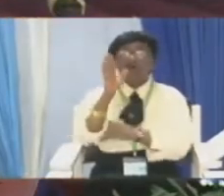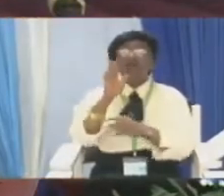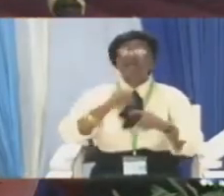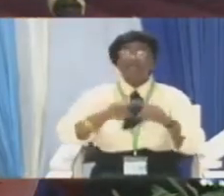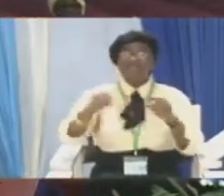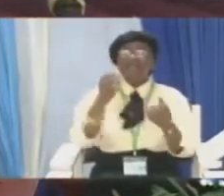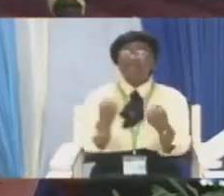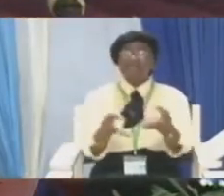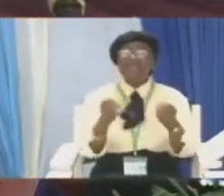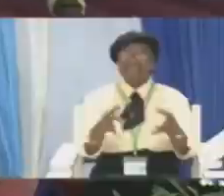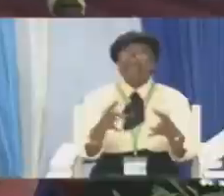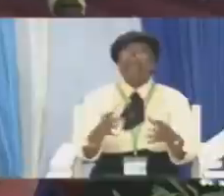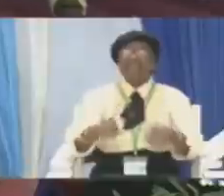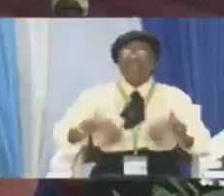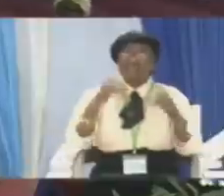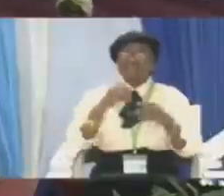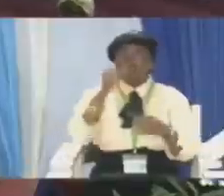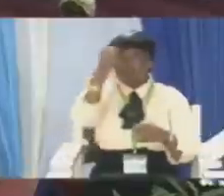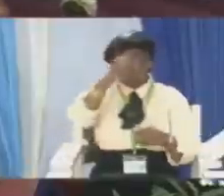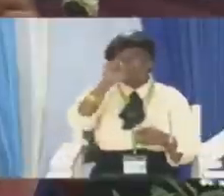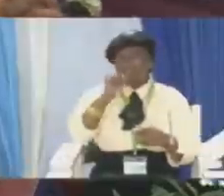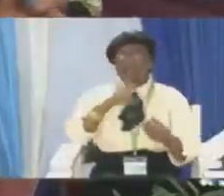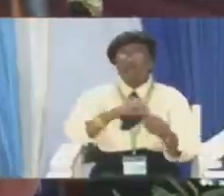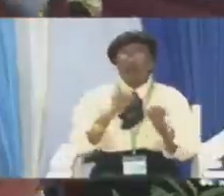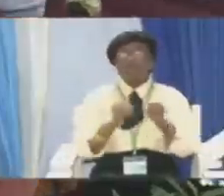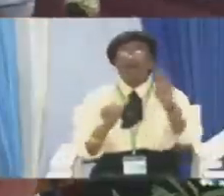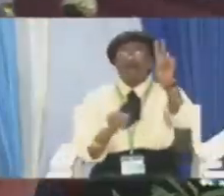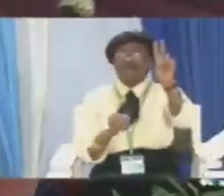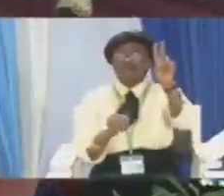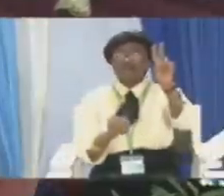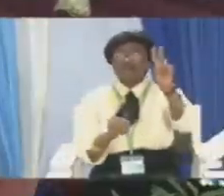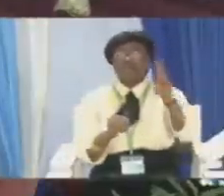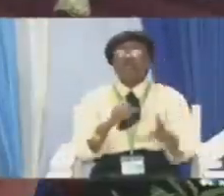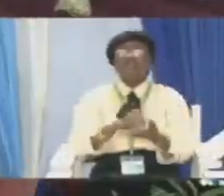living in disobedience. Number two, it is sin.